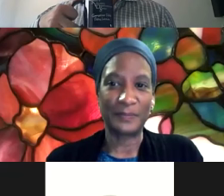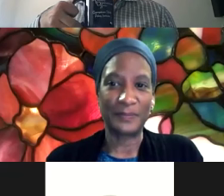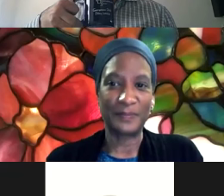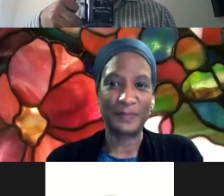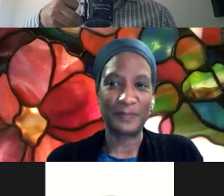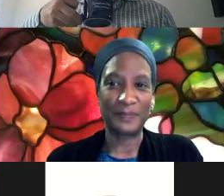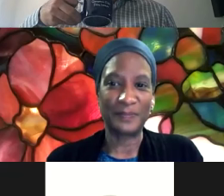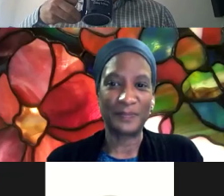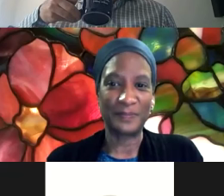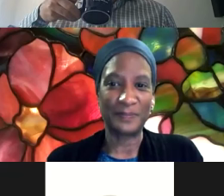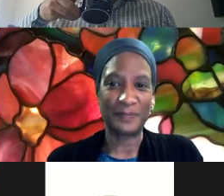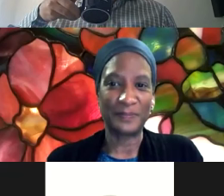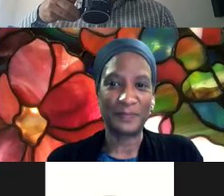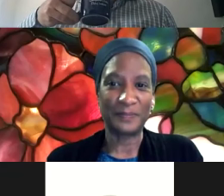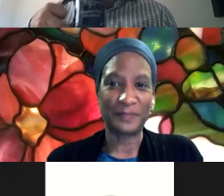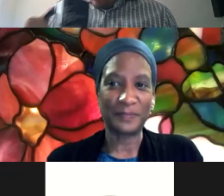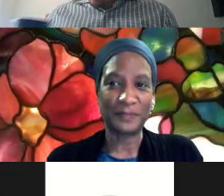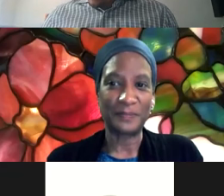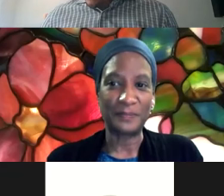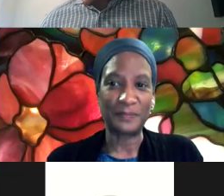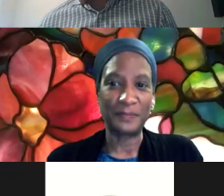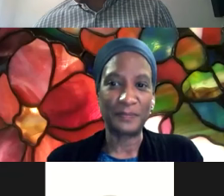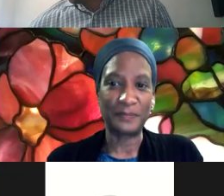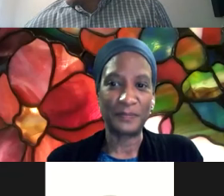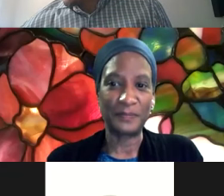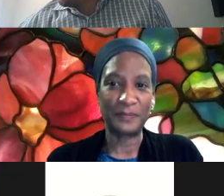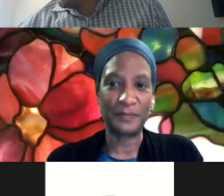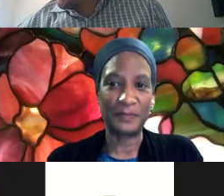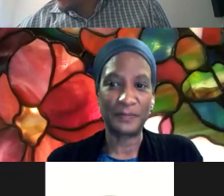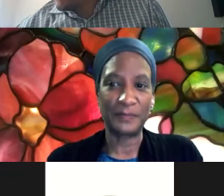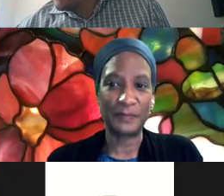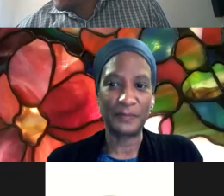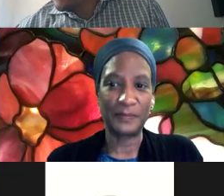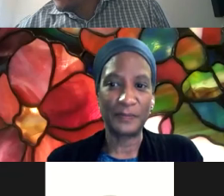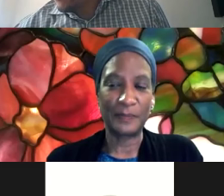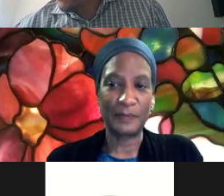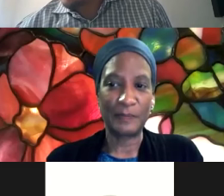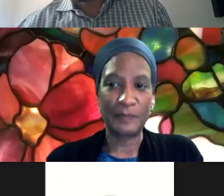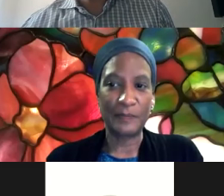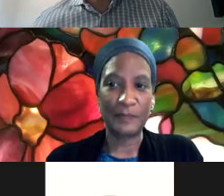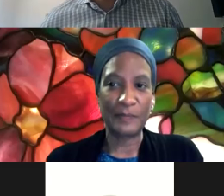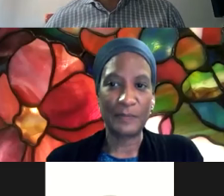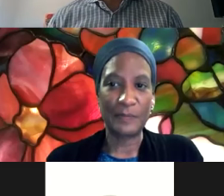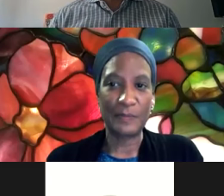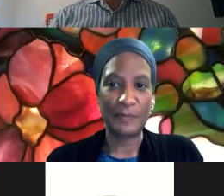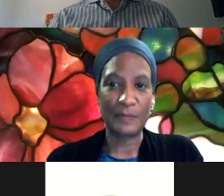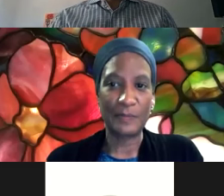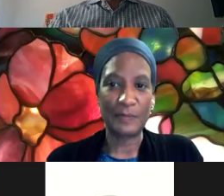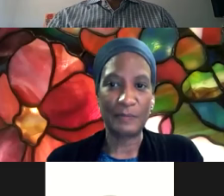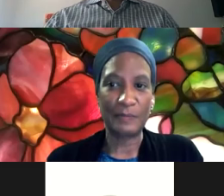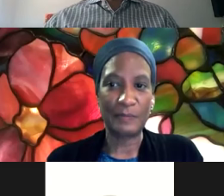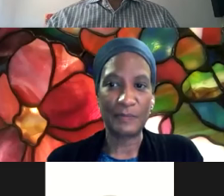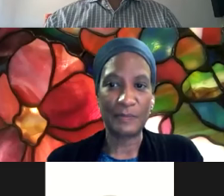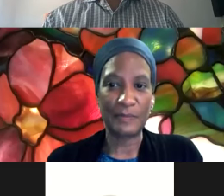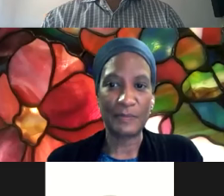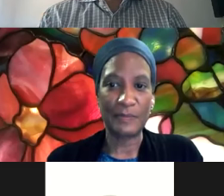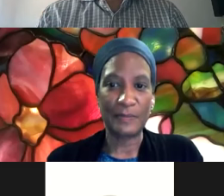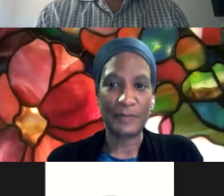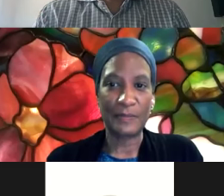morning through my window. We all have a lot going on around us, yet we are also receiving such rich information